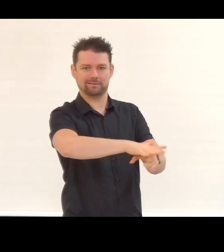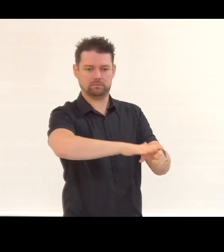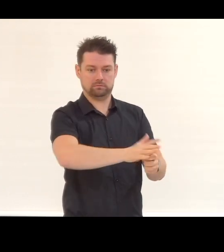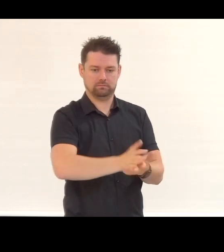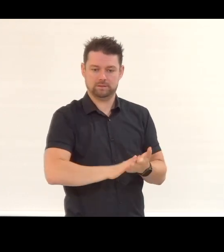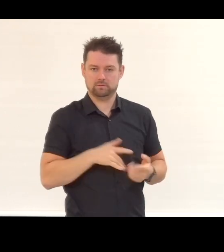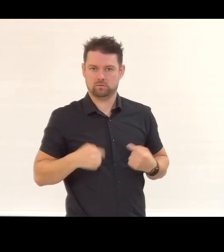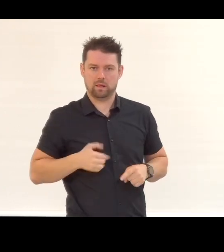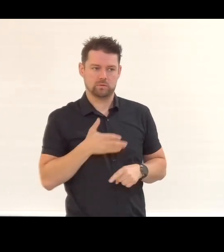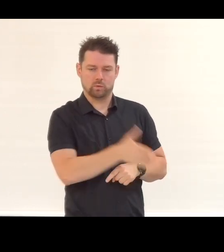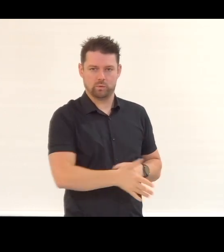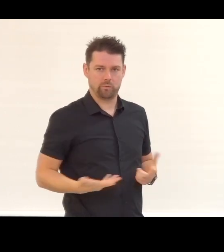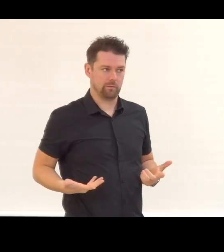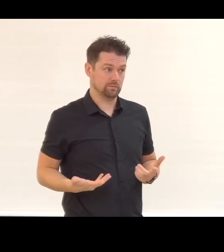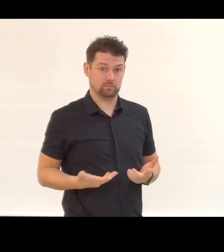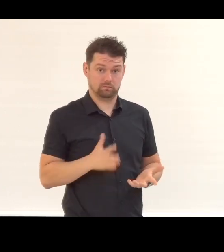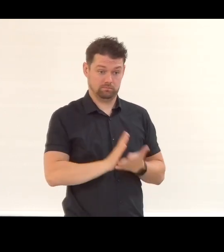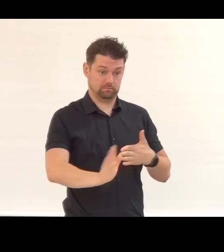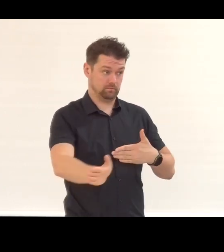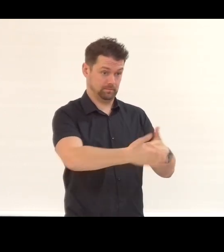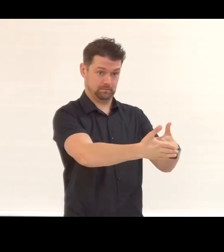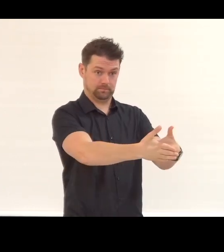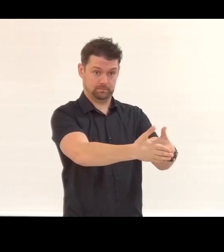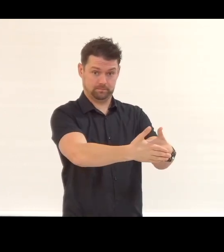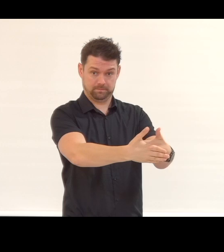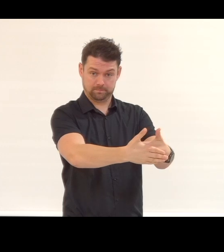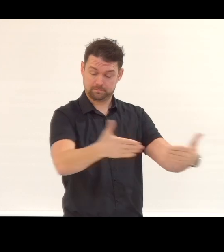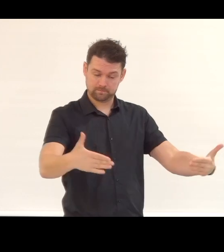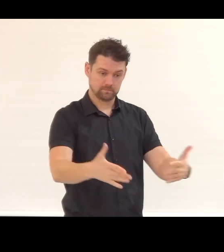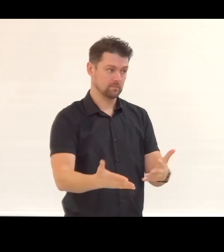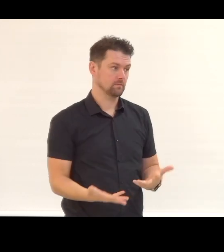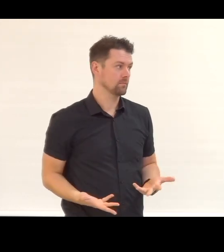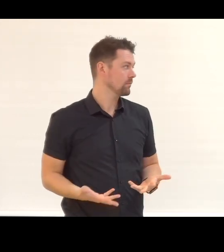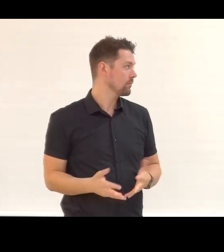happening there. It's literally closed off. So